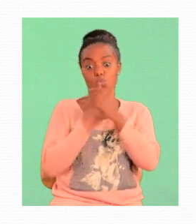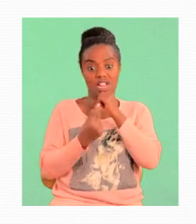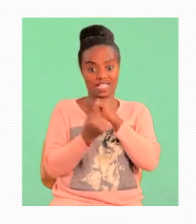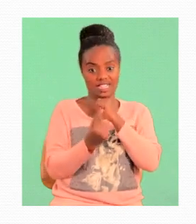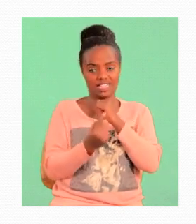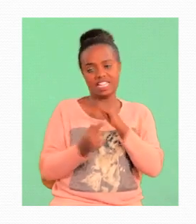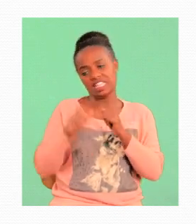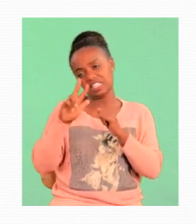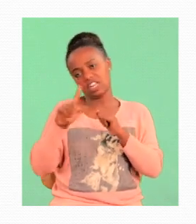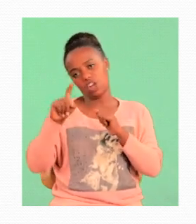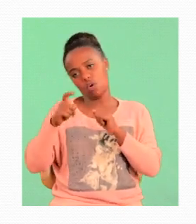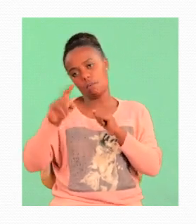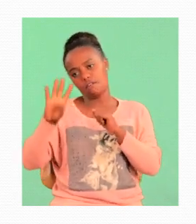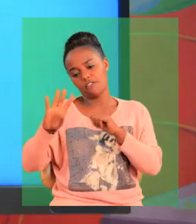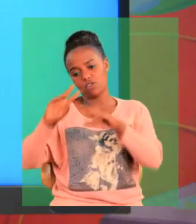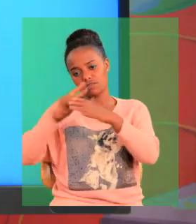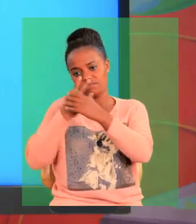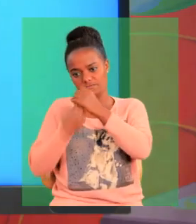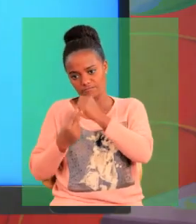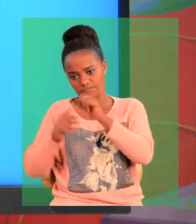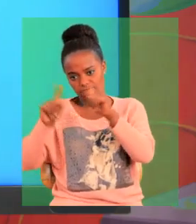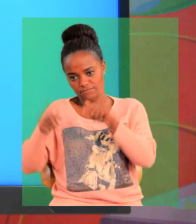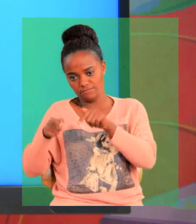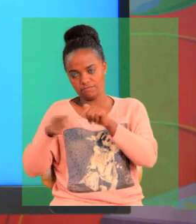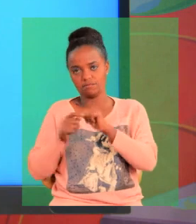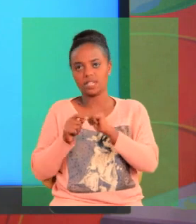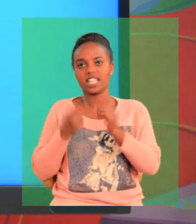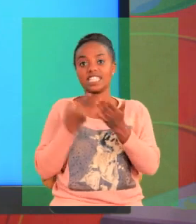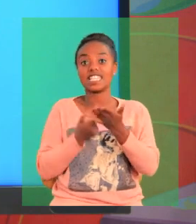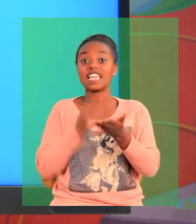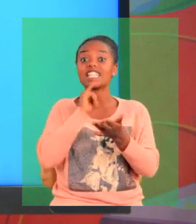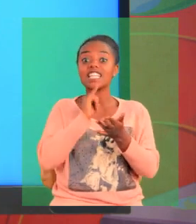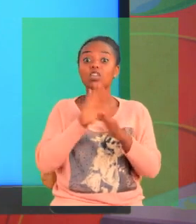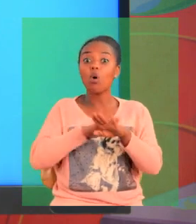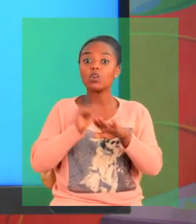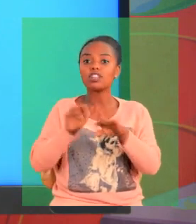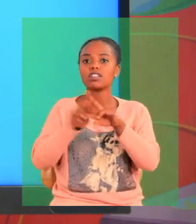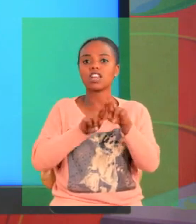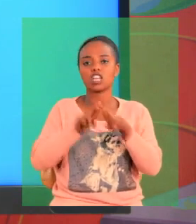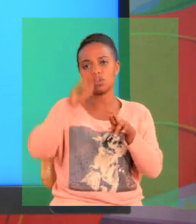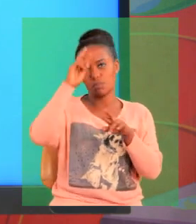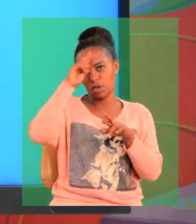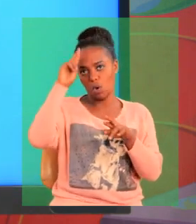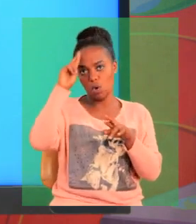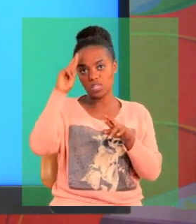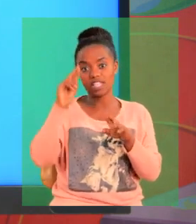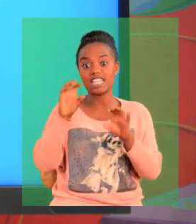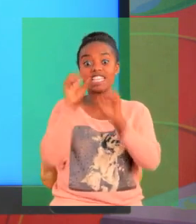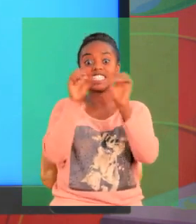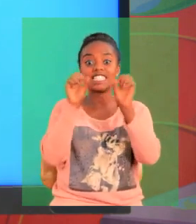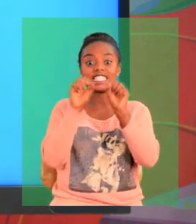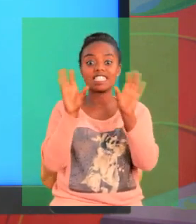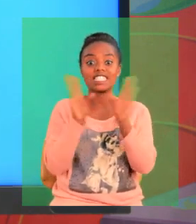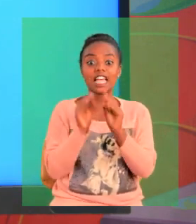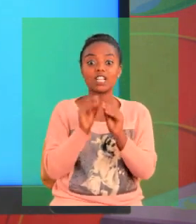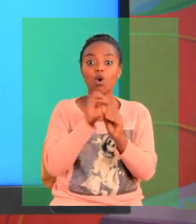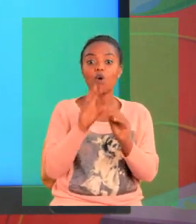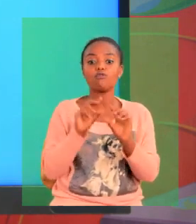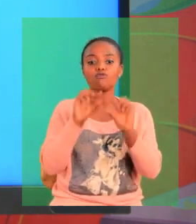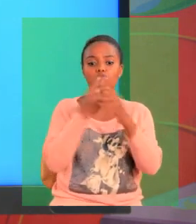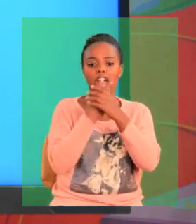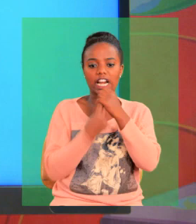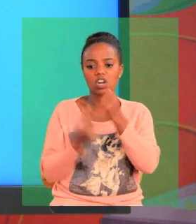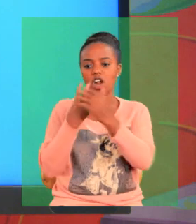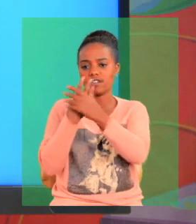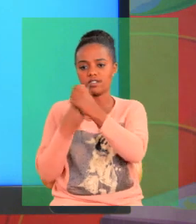3, 4, this it is a relation because it is a set of ordered